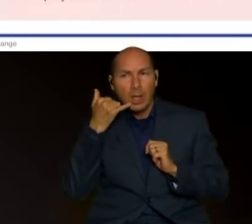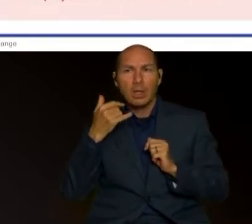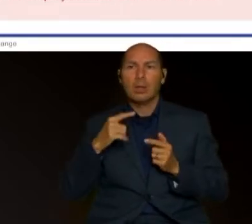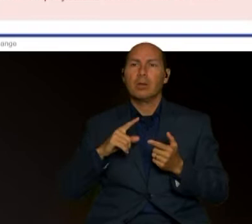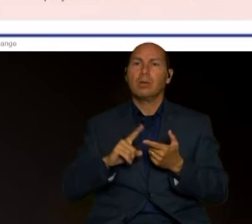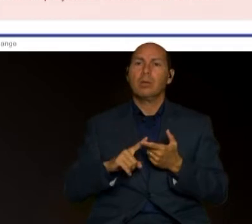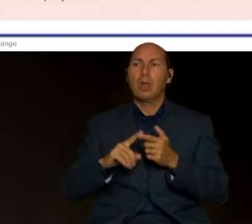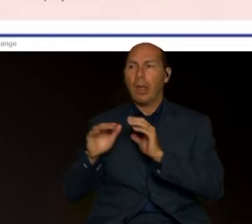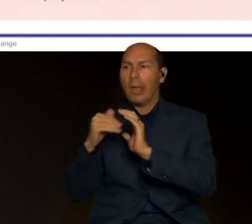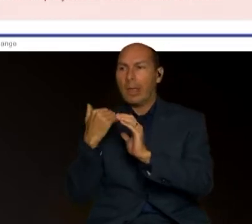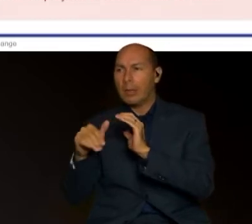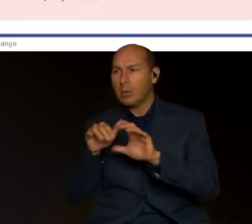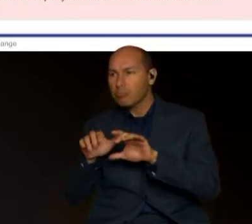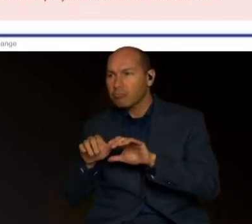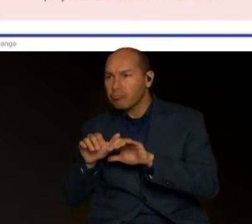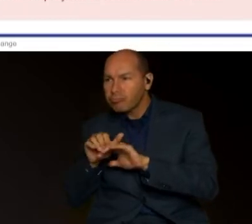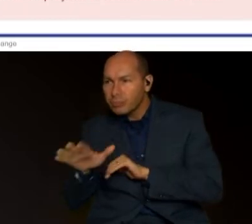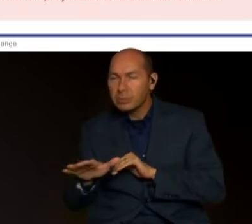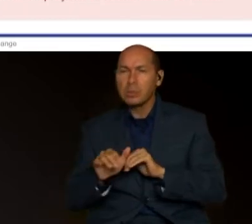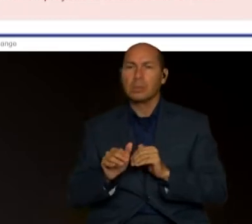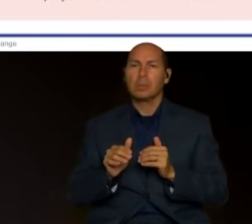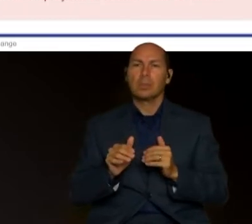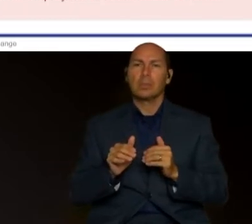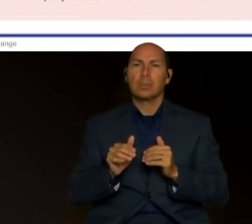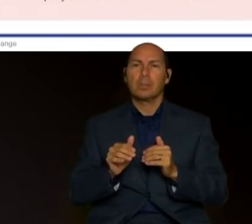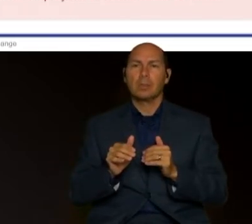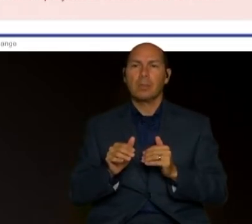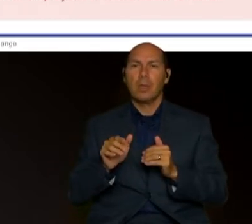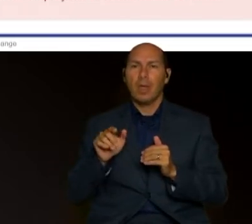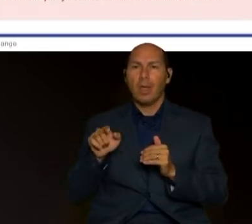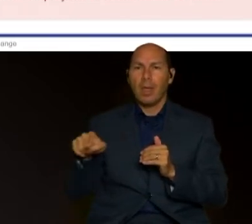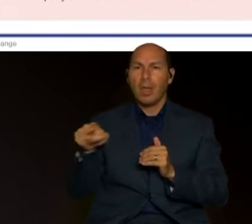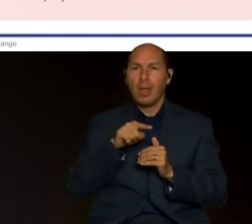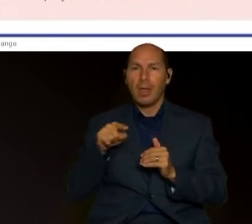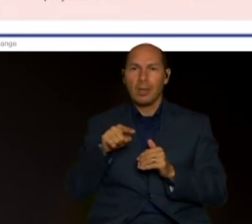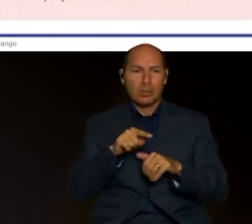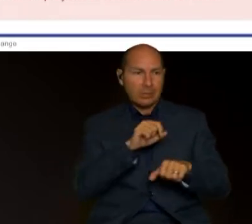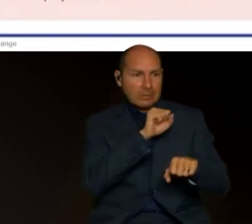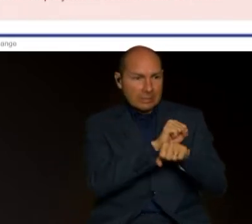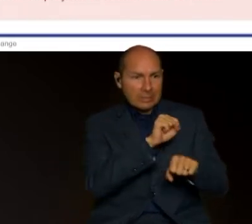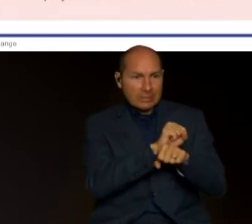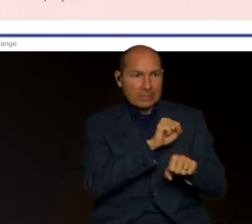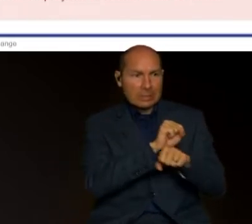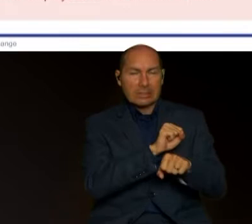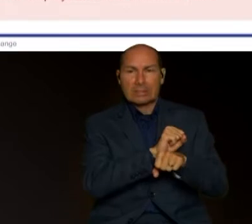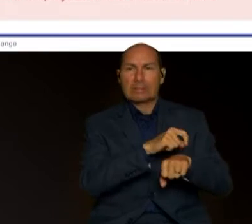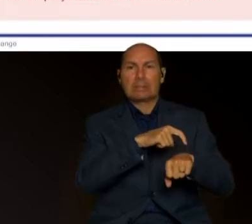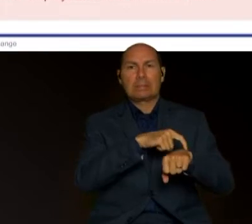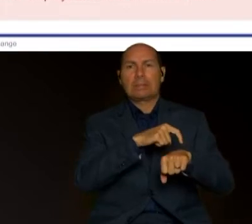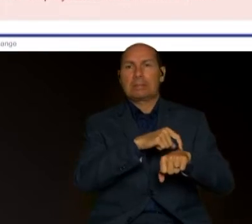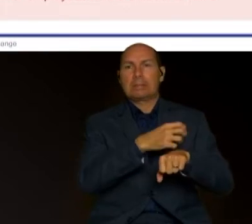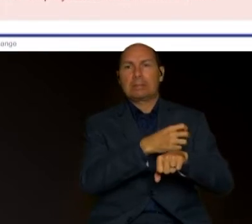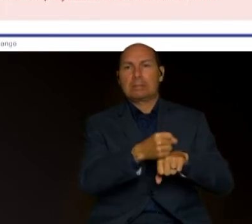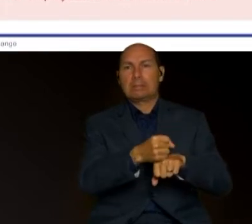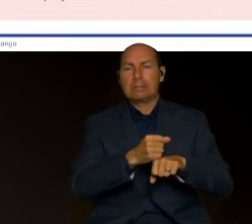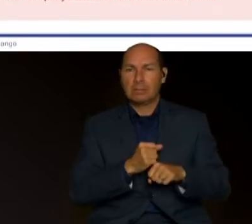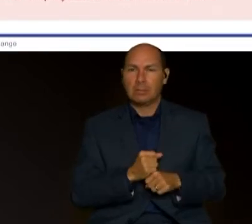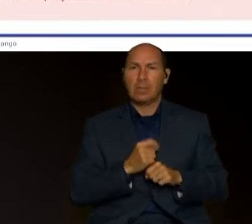answering phone calls, emails, and this prevented them from being able to do their work. And so